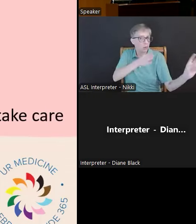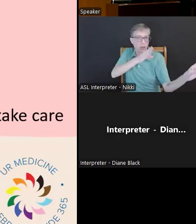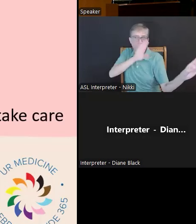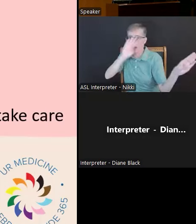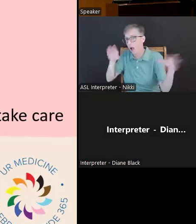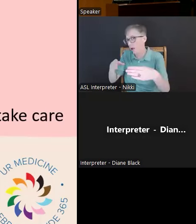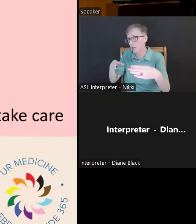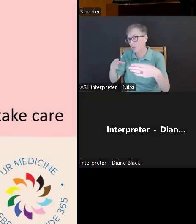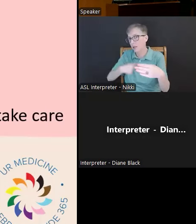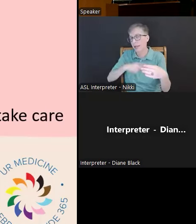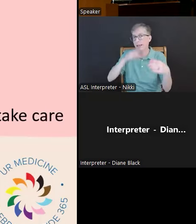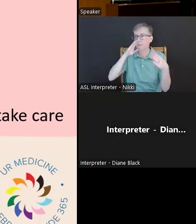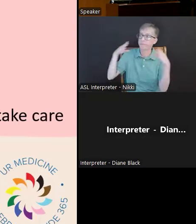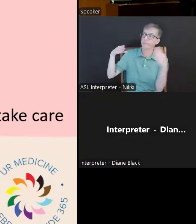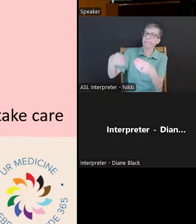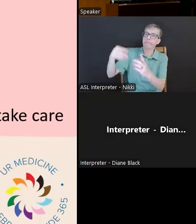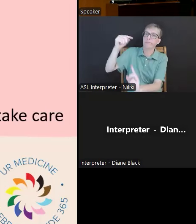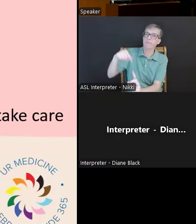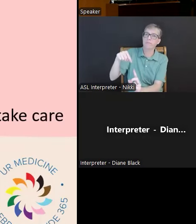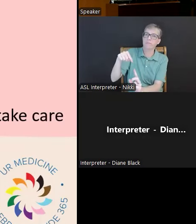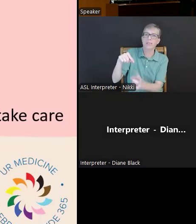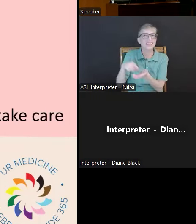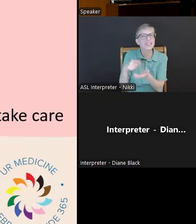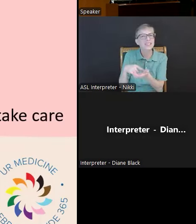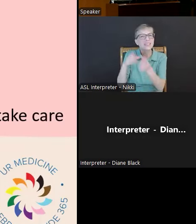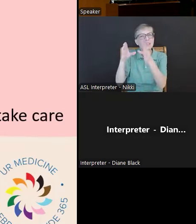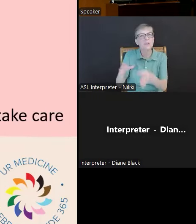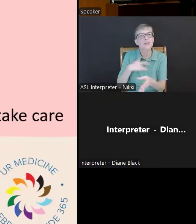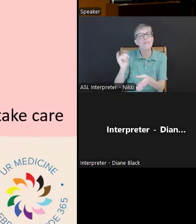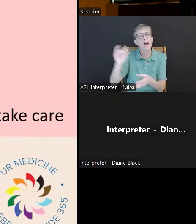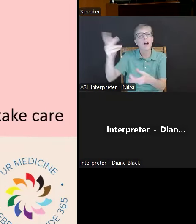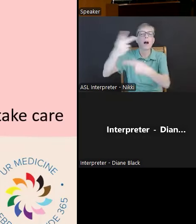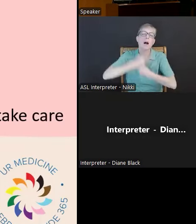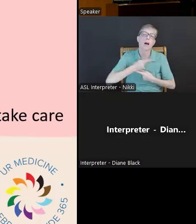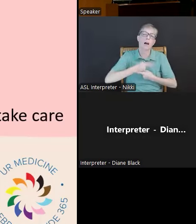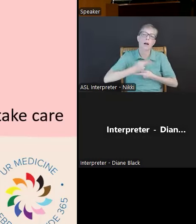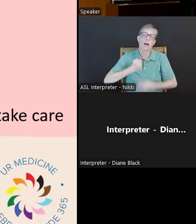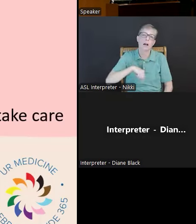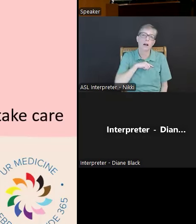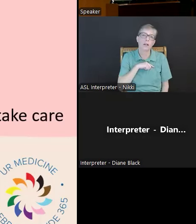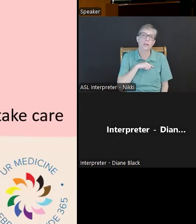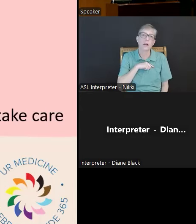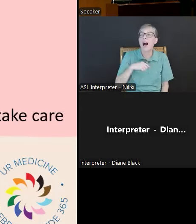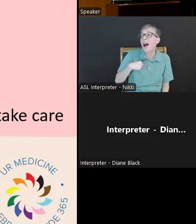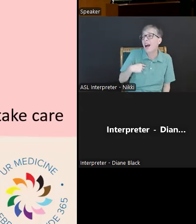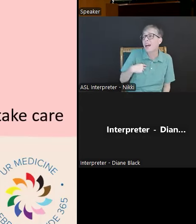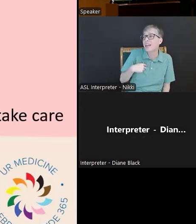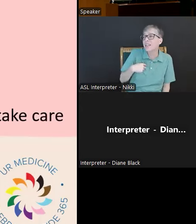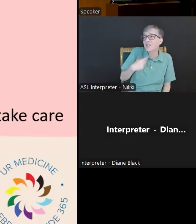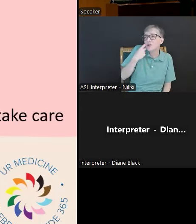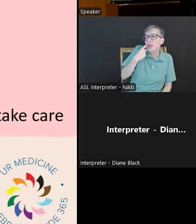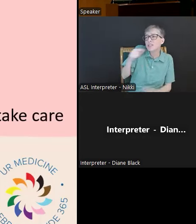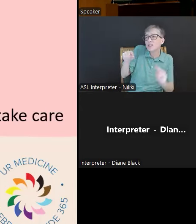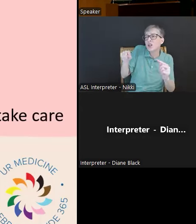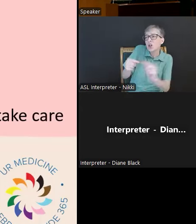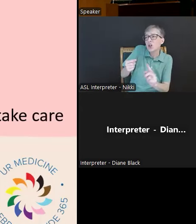on it to the point where sometimes individuals feel like they have to take care of us. So I just harmed you and my apology is so big that